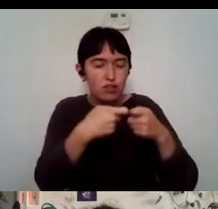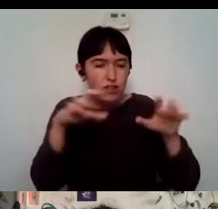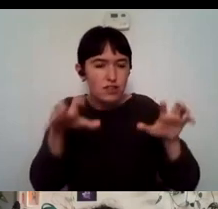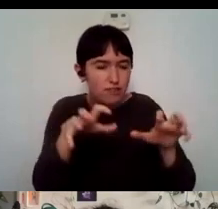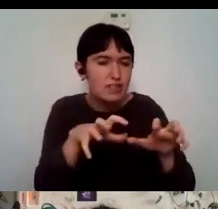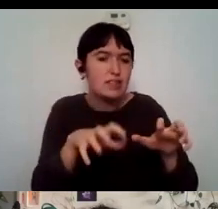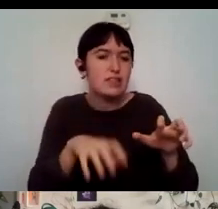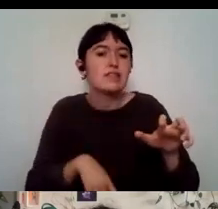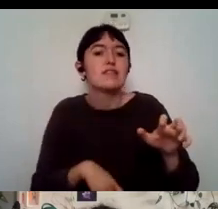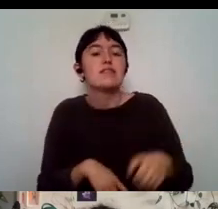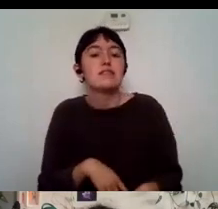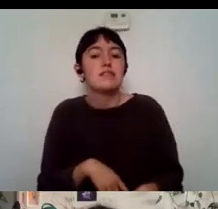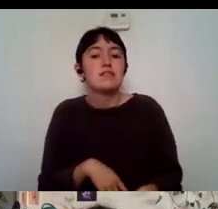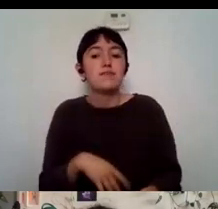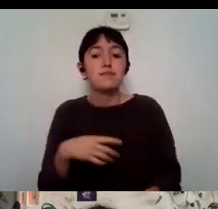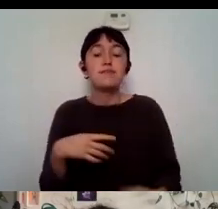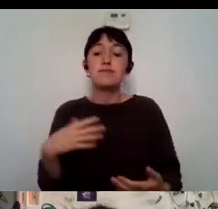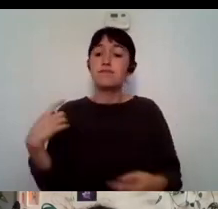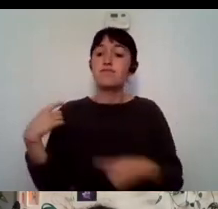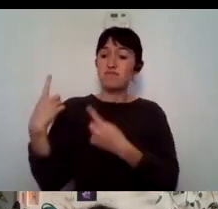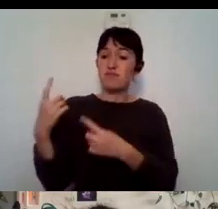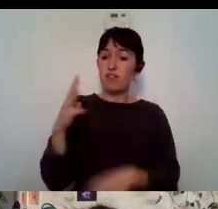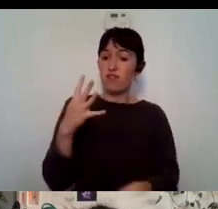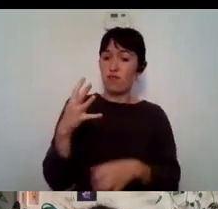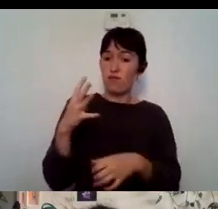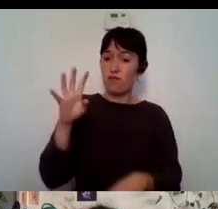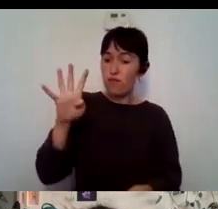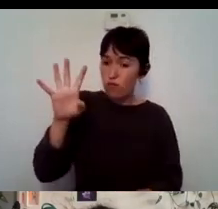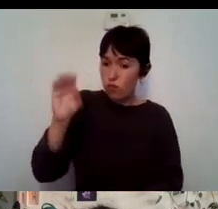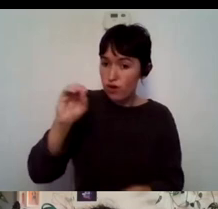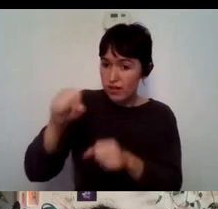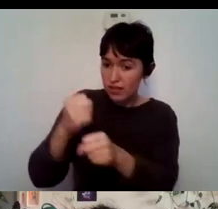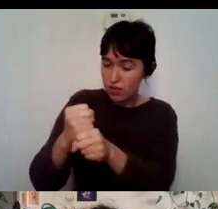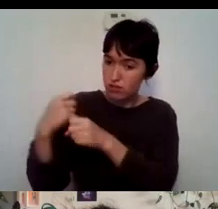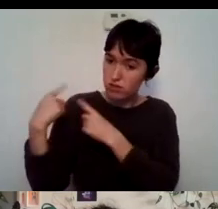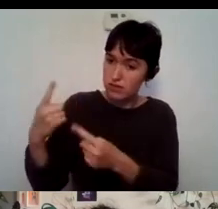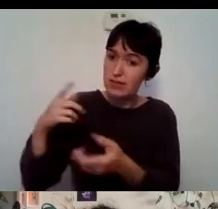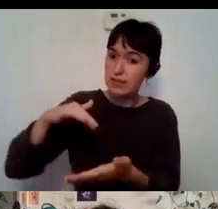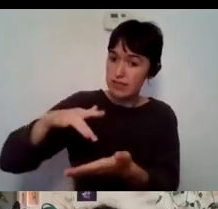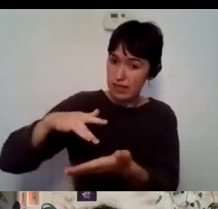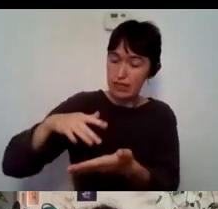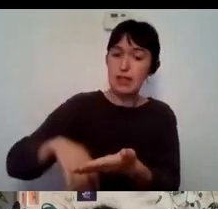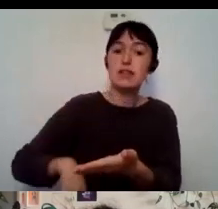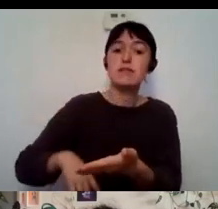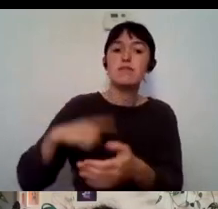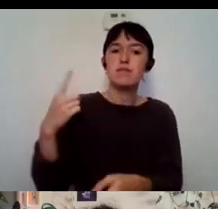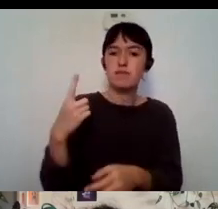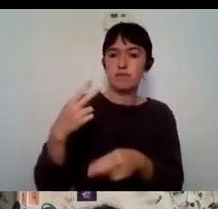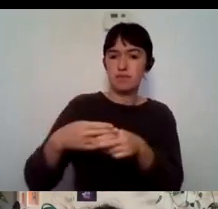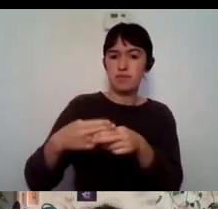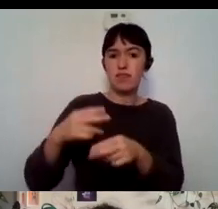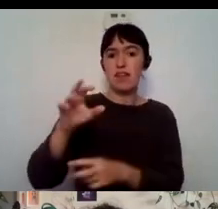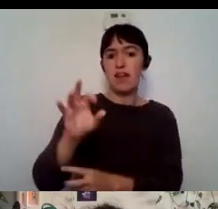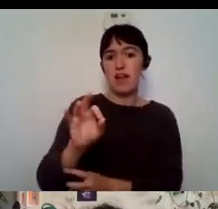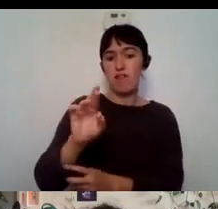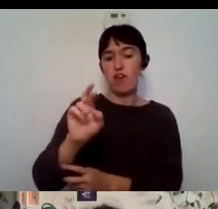studied for, I think, about 40 years now, and it's something called the FRN. We like to use lots of acronyms in